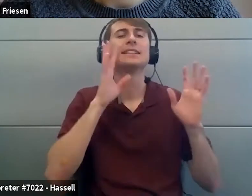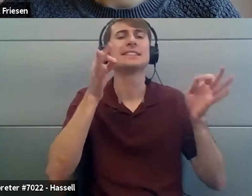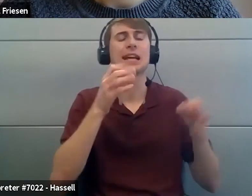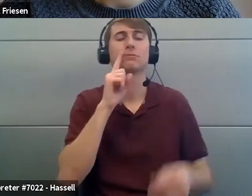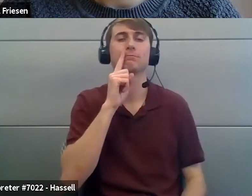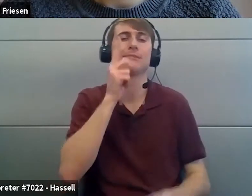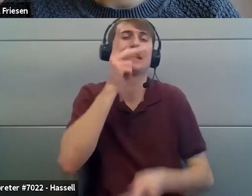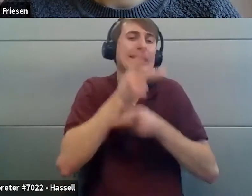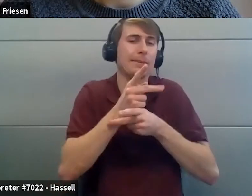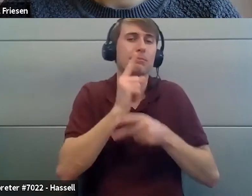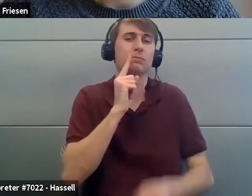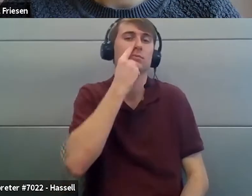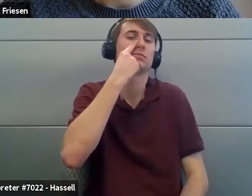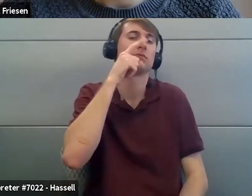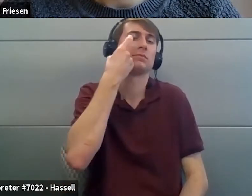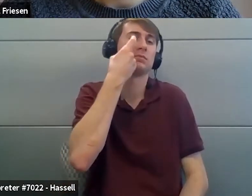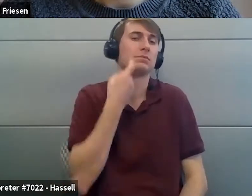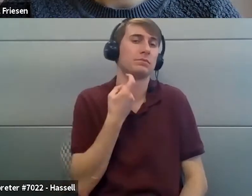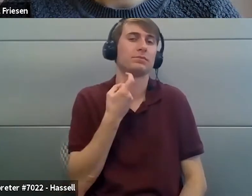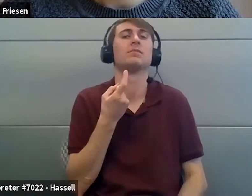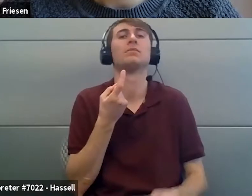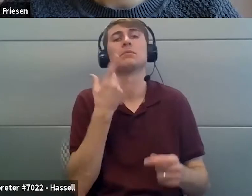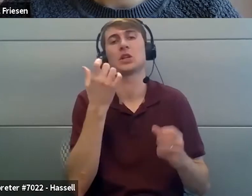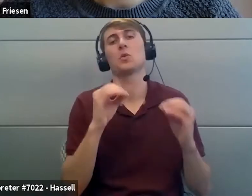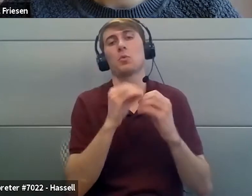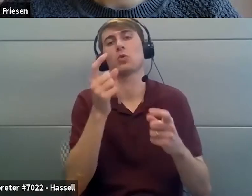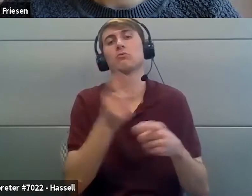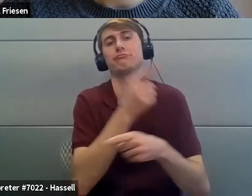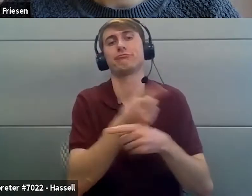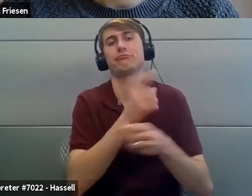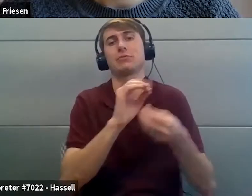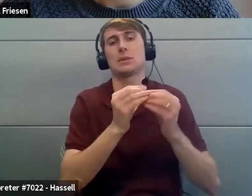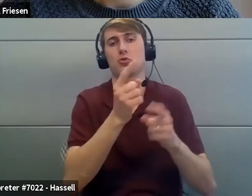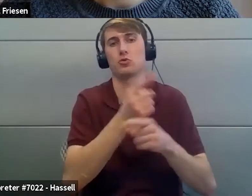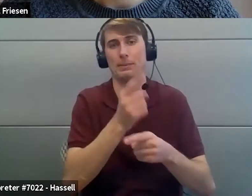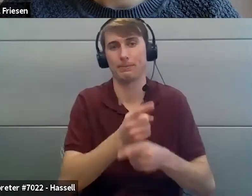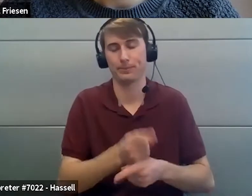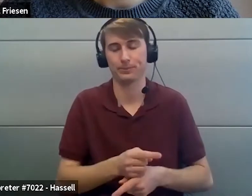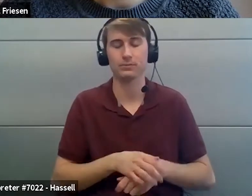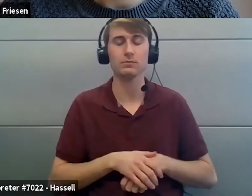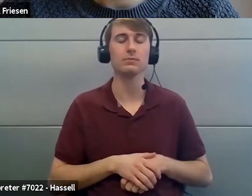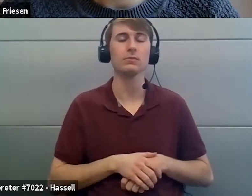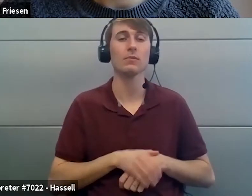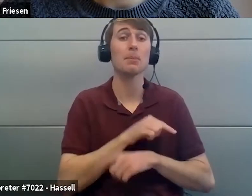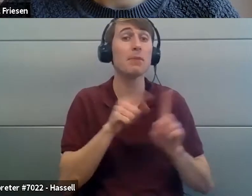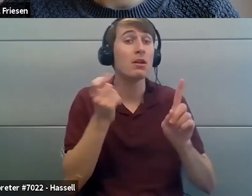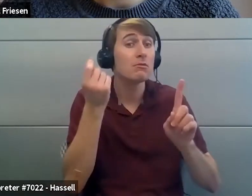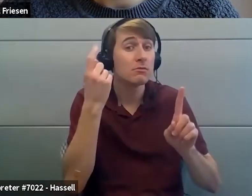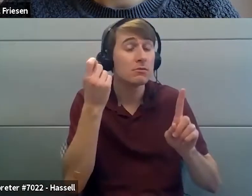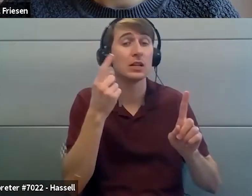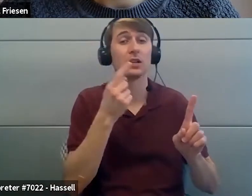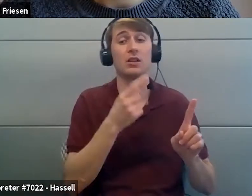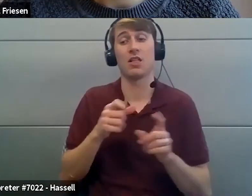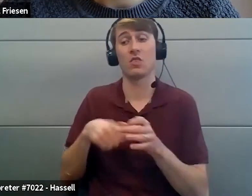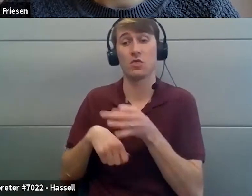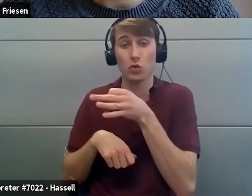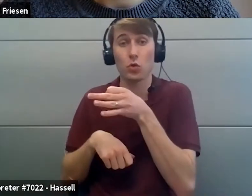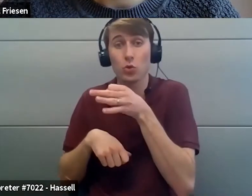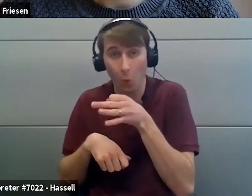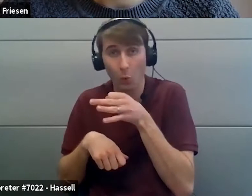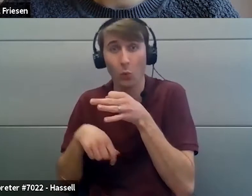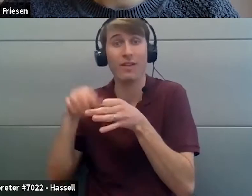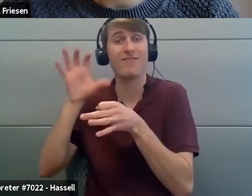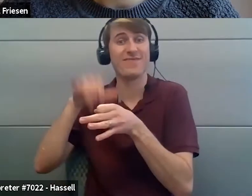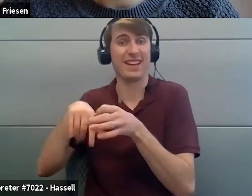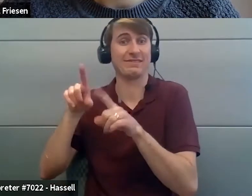thought it was more accurate at that time. Now, this test that we're going to be starting with now,